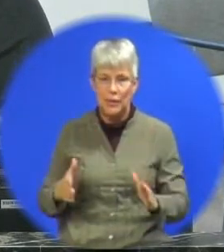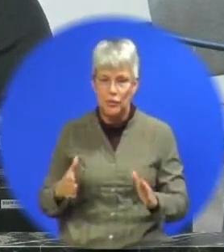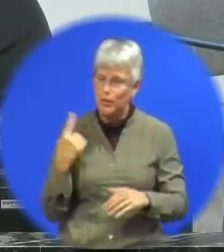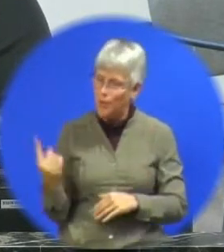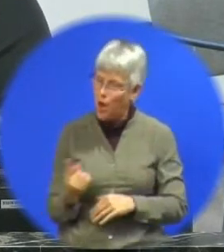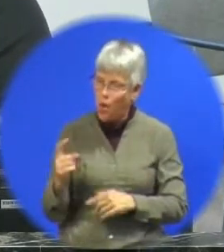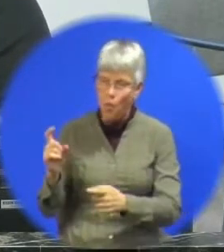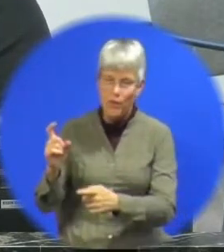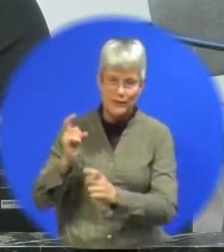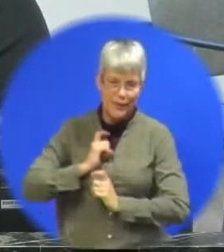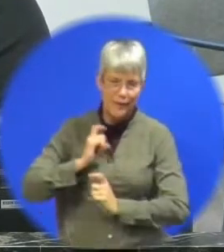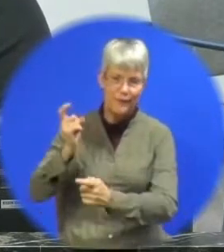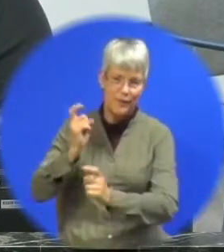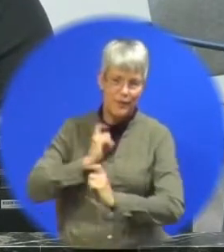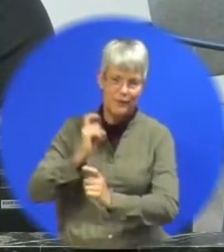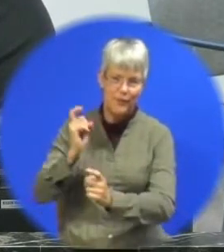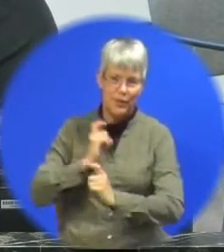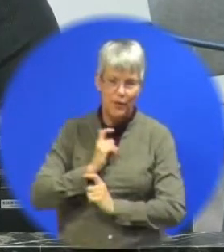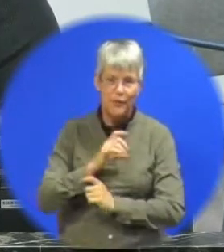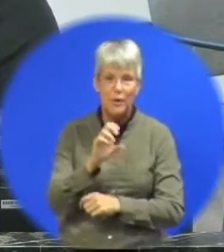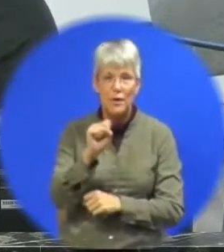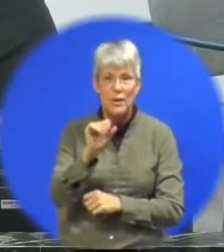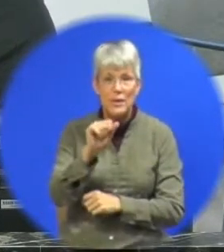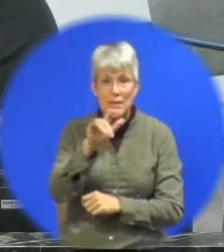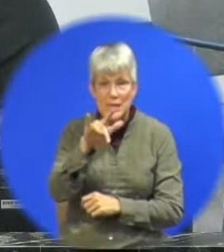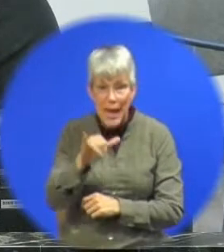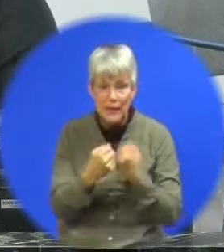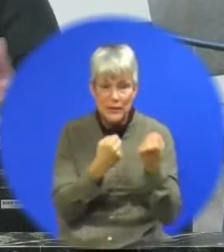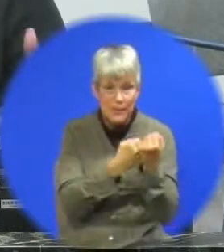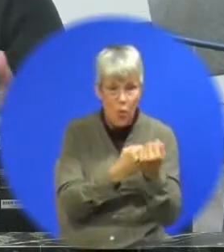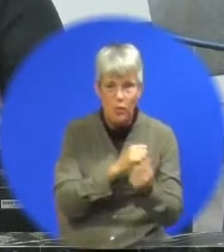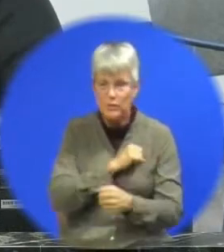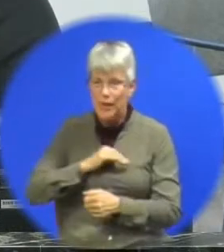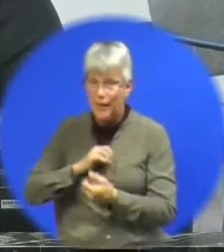me, and for Sally's support, the staff support,